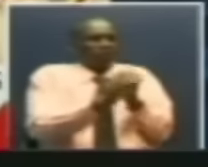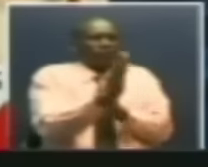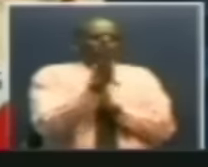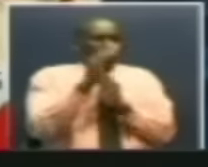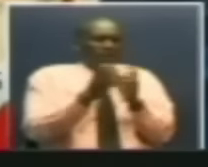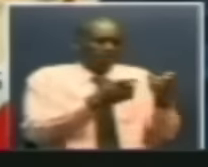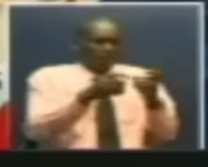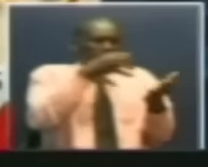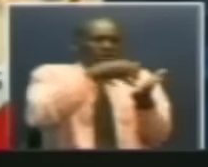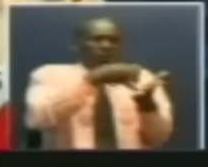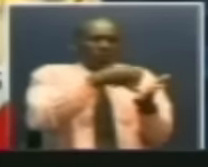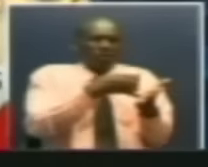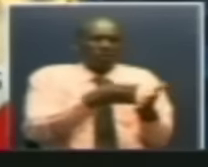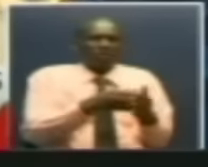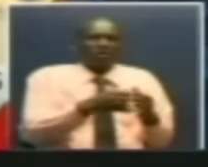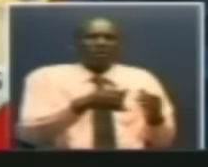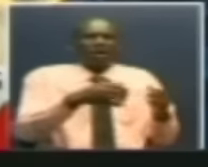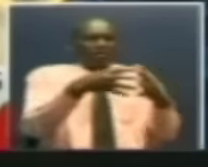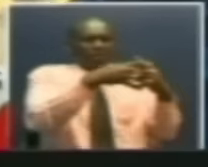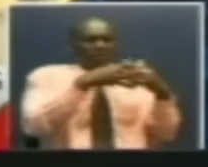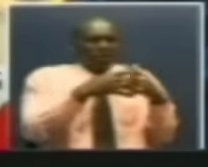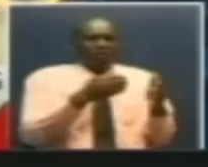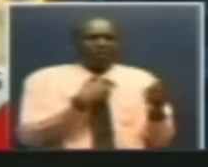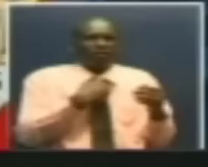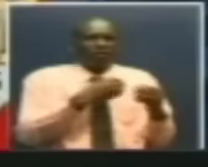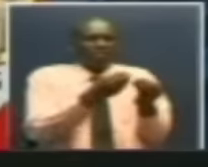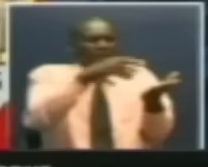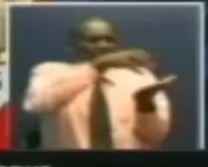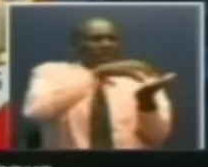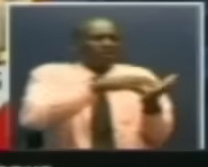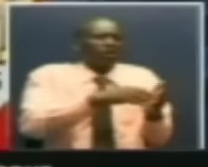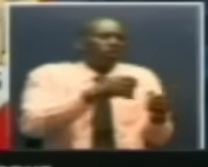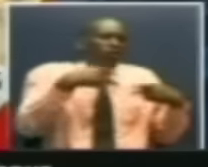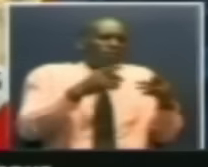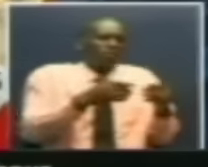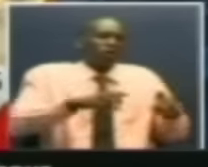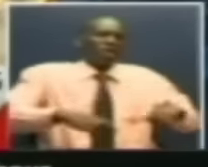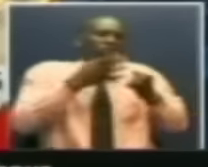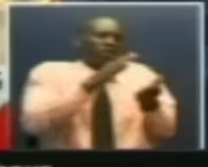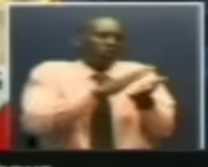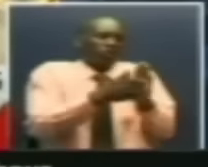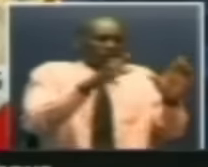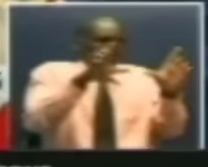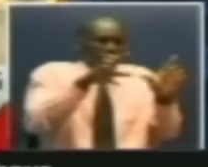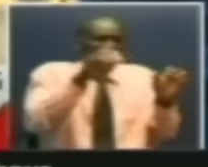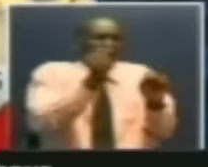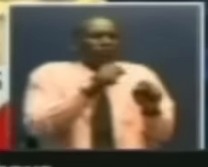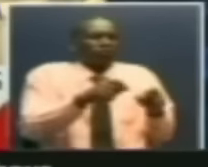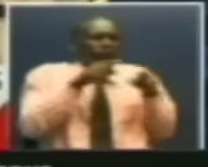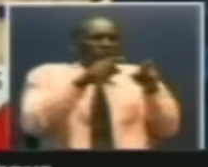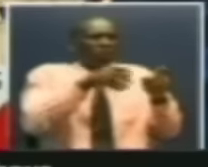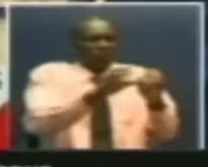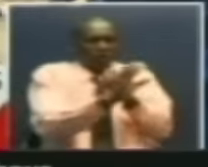including the big brother America, we have several cases of illegal immigrants. Mm-hmm. So you cannot crucify your country for